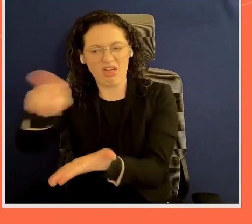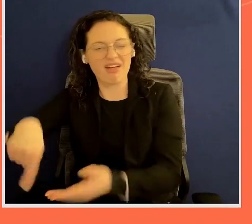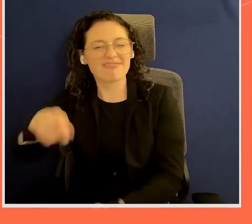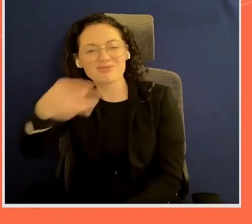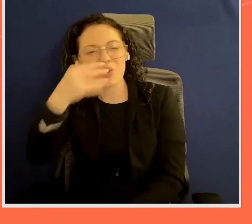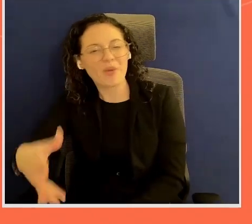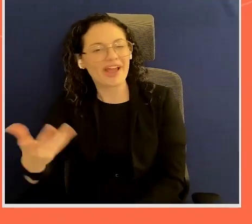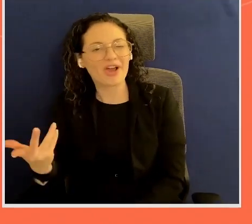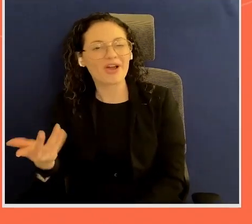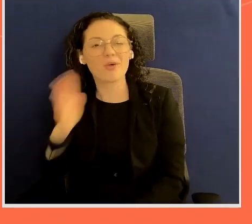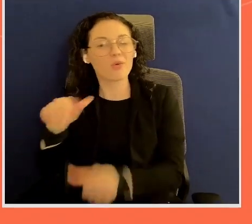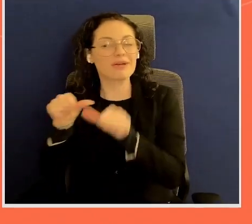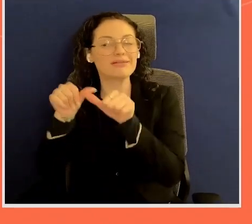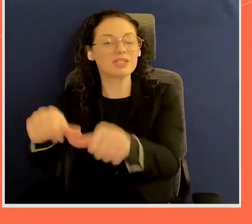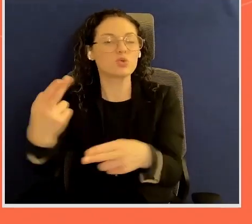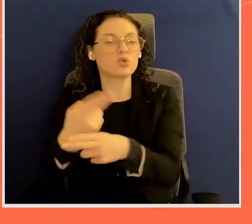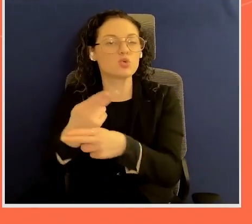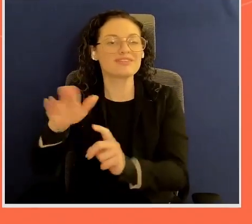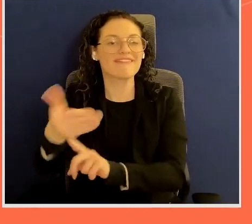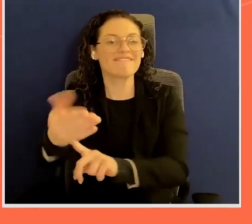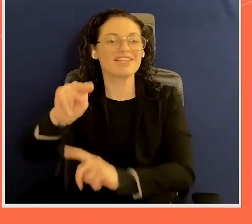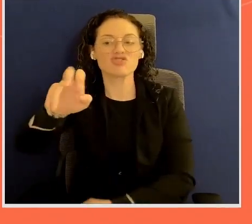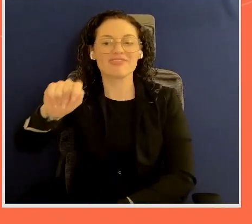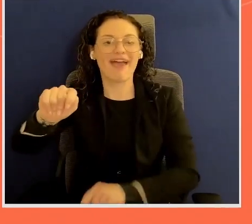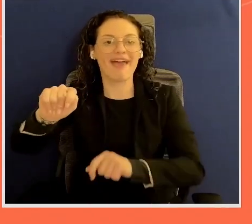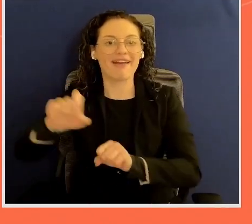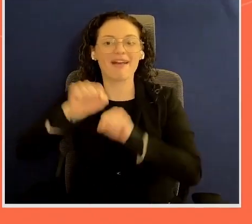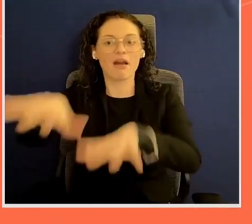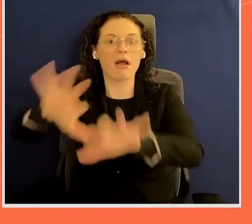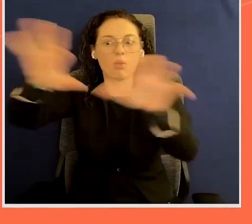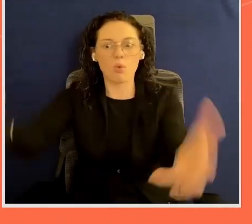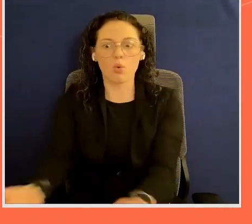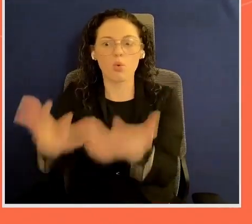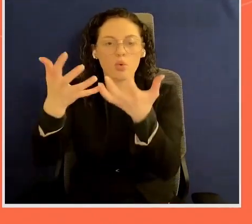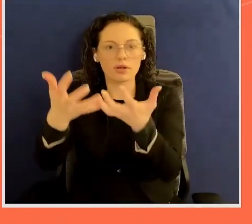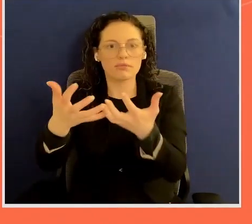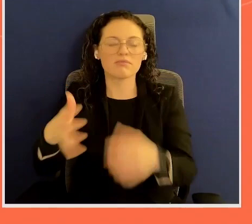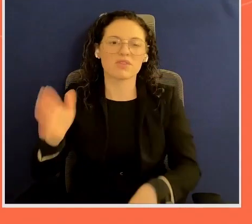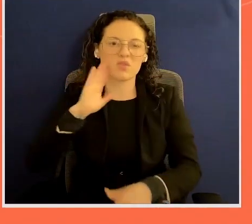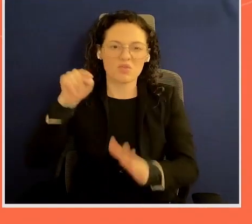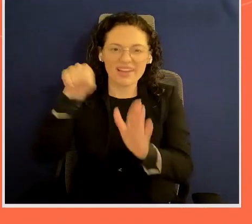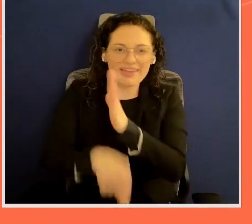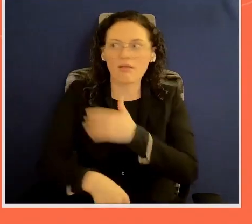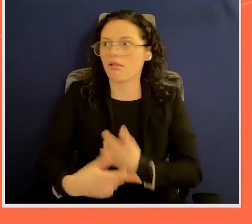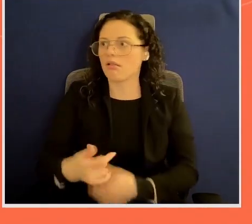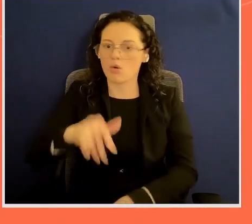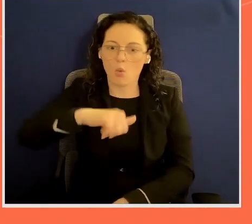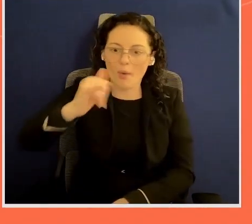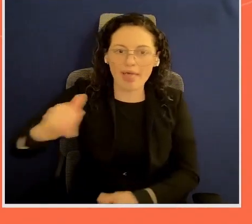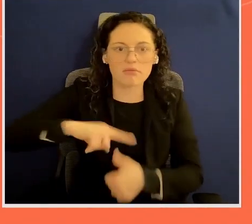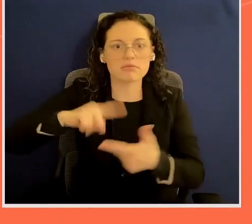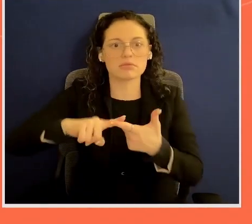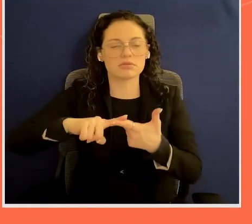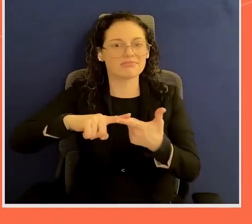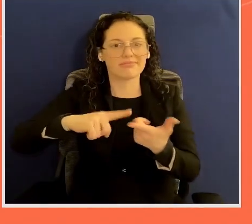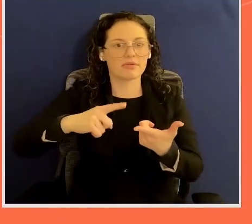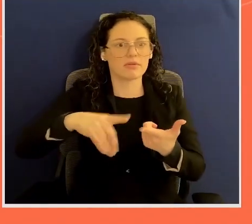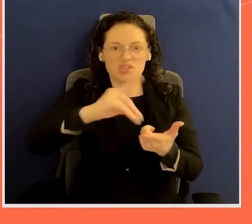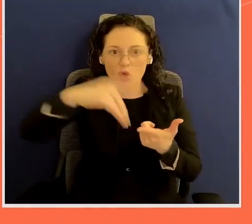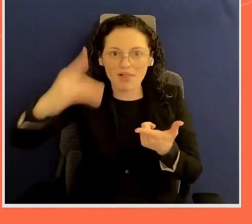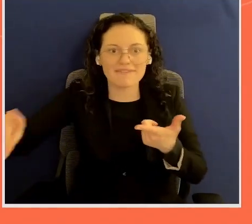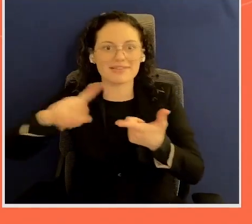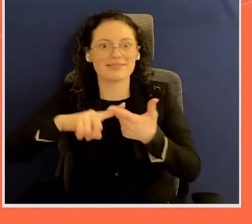Nations community of nations, and also particularly for the rule of law. Some